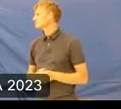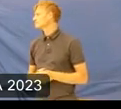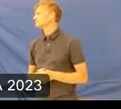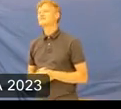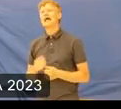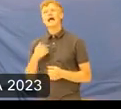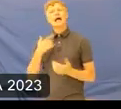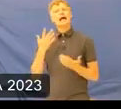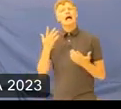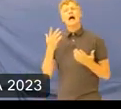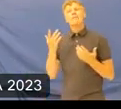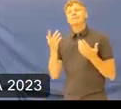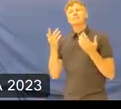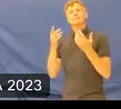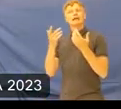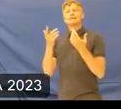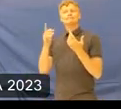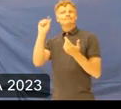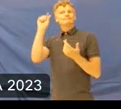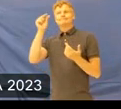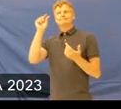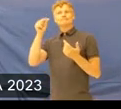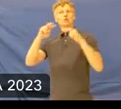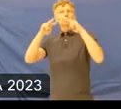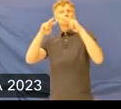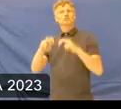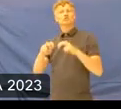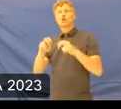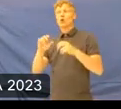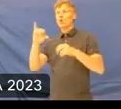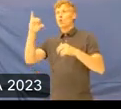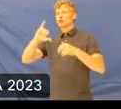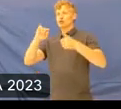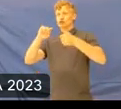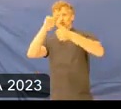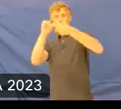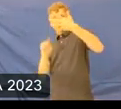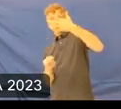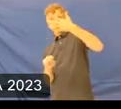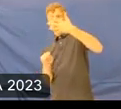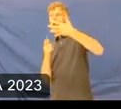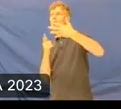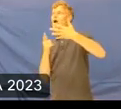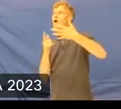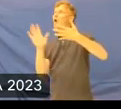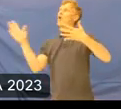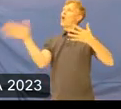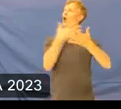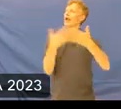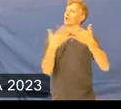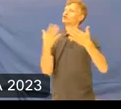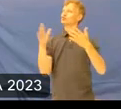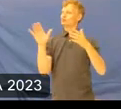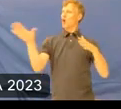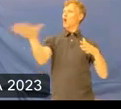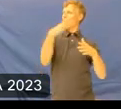exactly which presupposition triggers, translate perfectly across languages. I myself